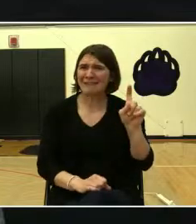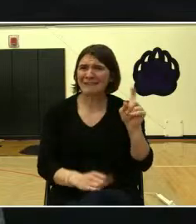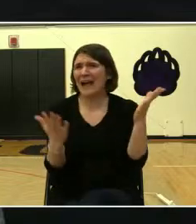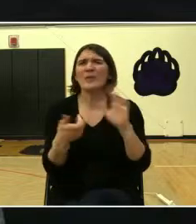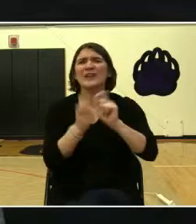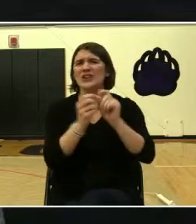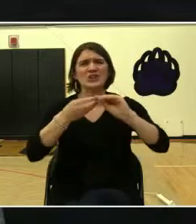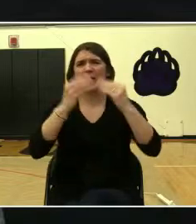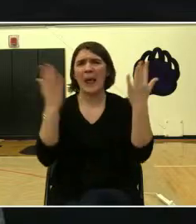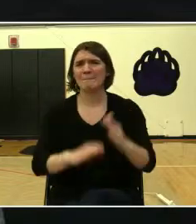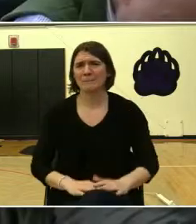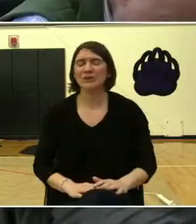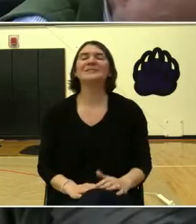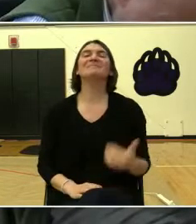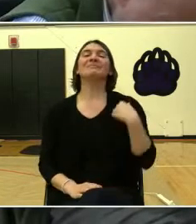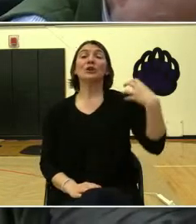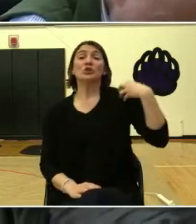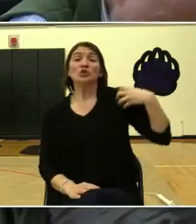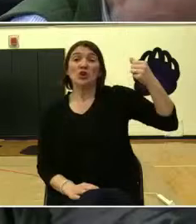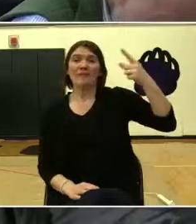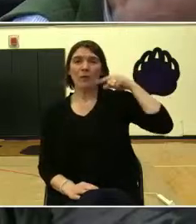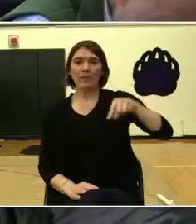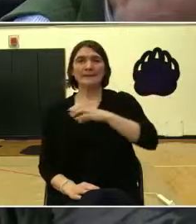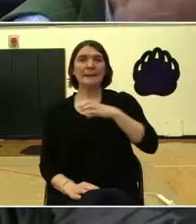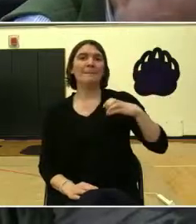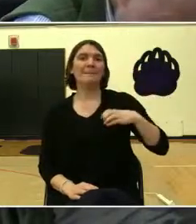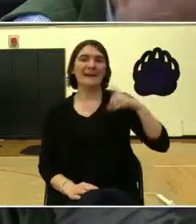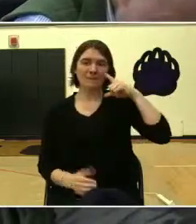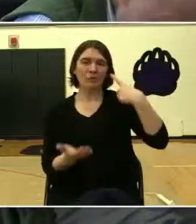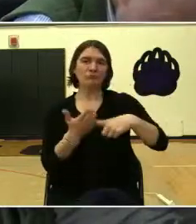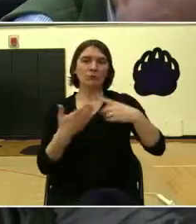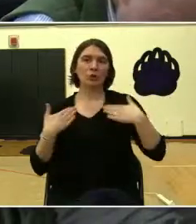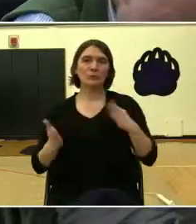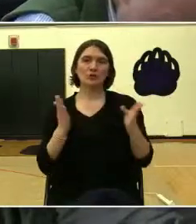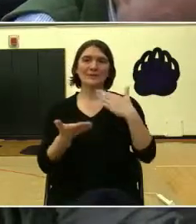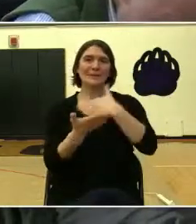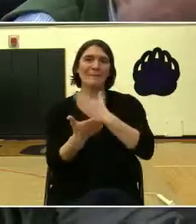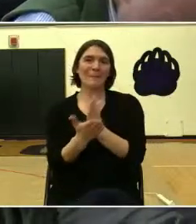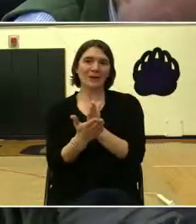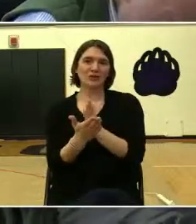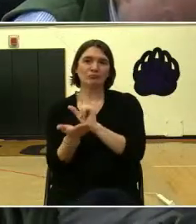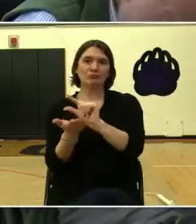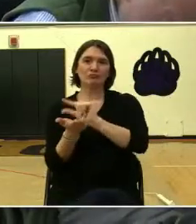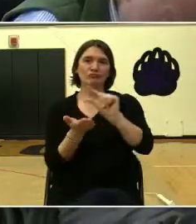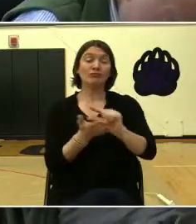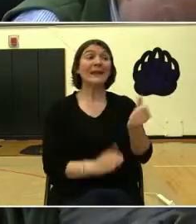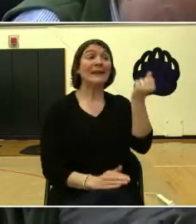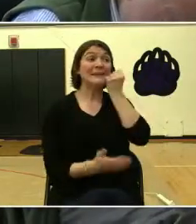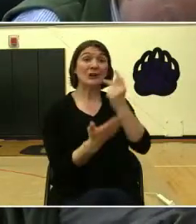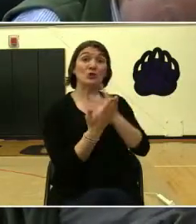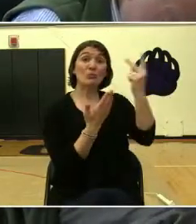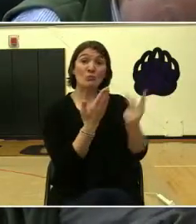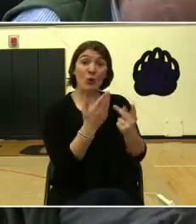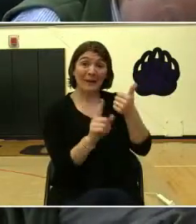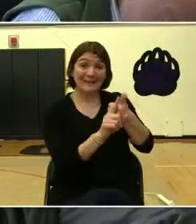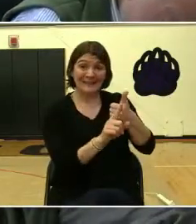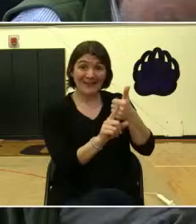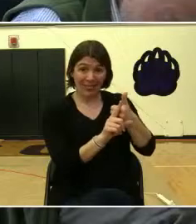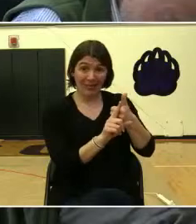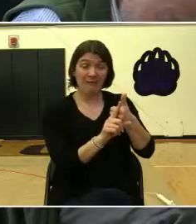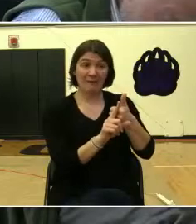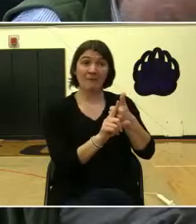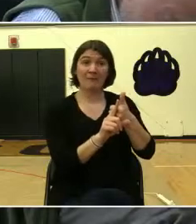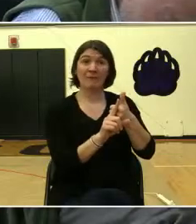s I'm the chair chair of the Human Services committee uh the uh the dental program is is